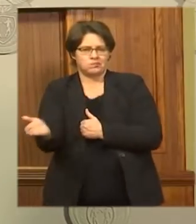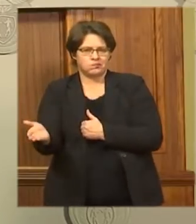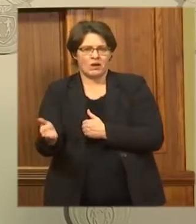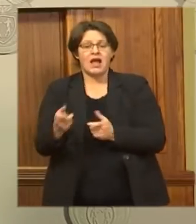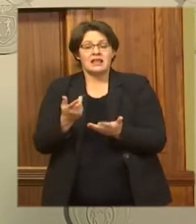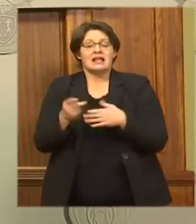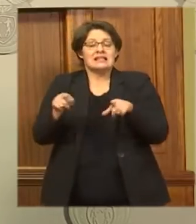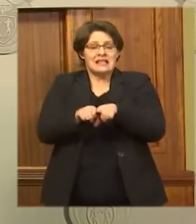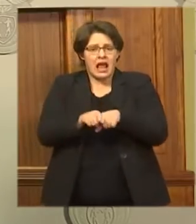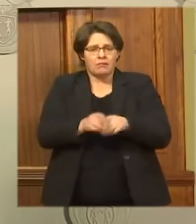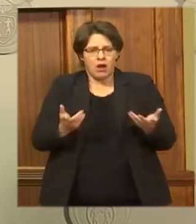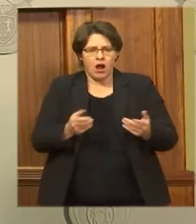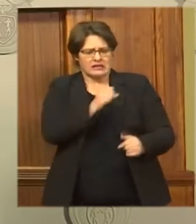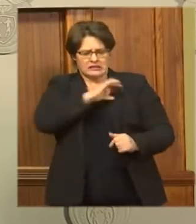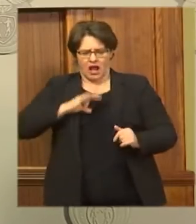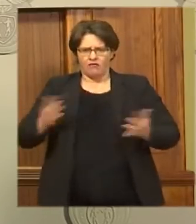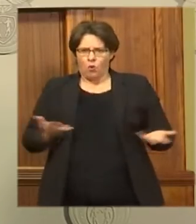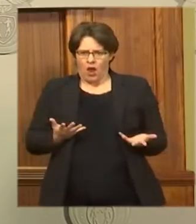health personnel,